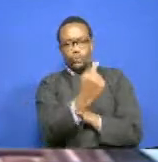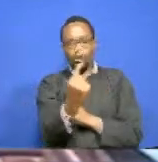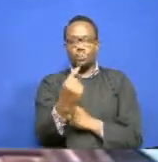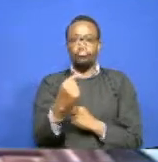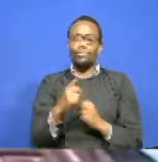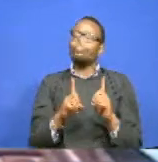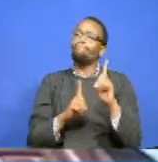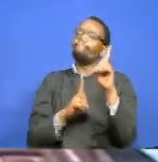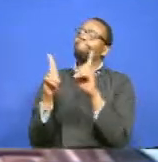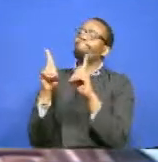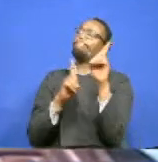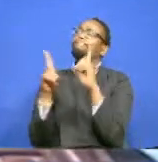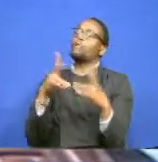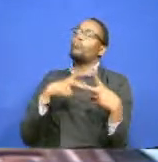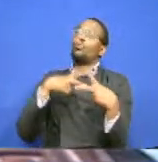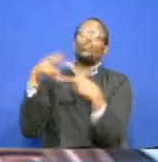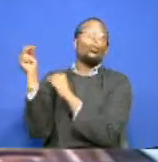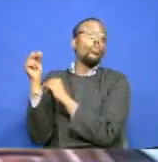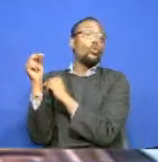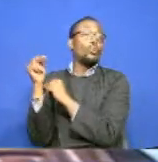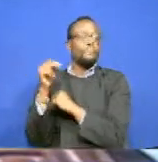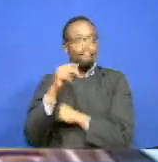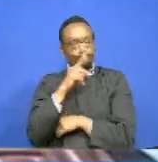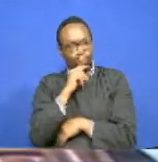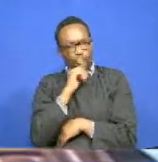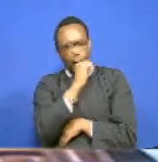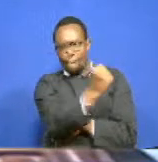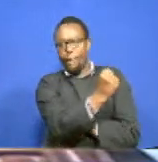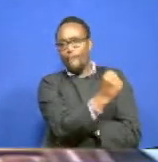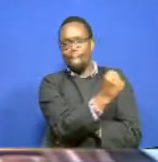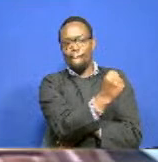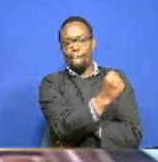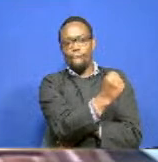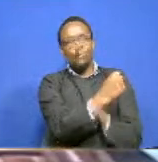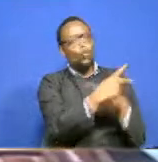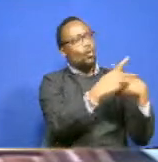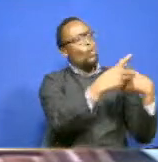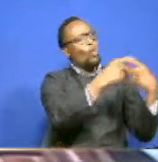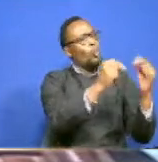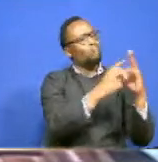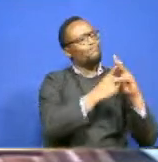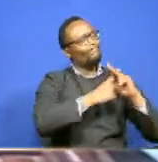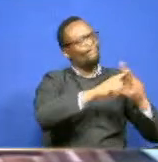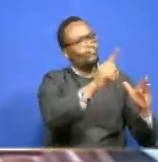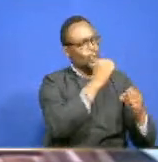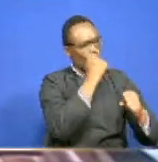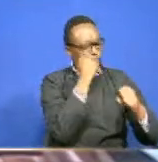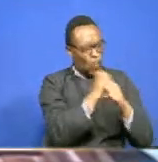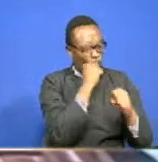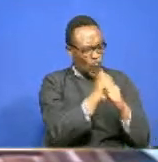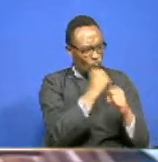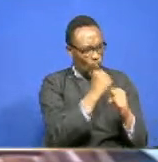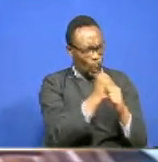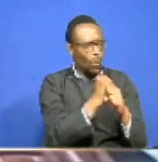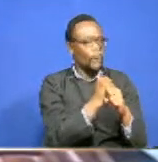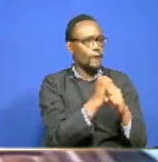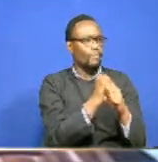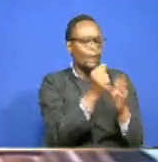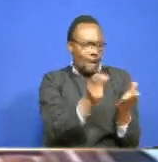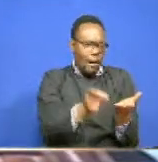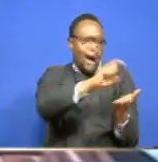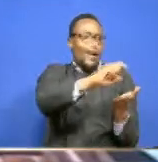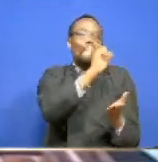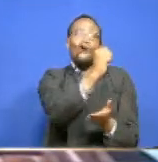went on his journey. The man who had received the 5 talents went at once and put his money to work and gained